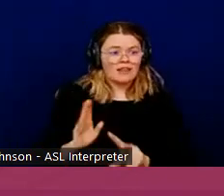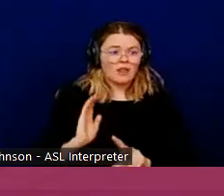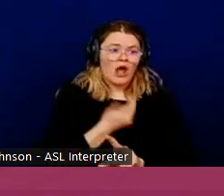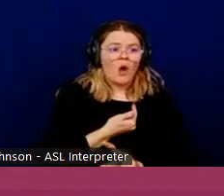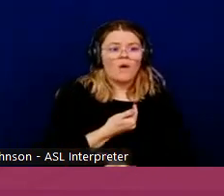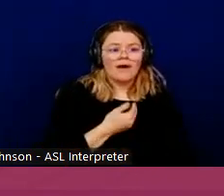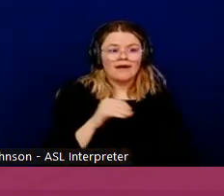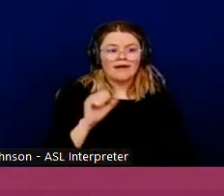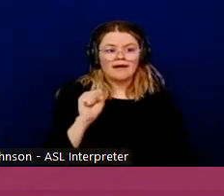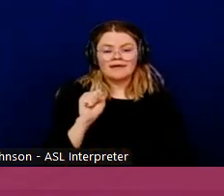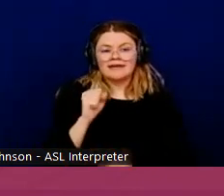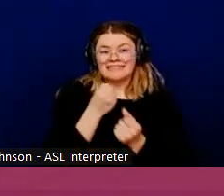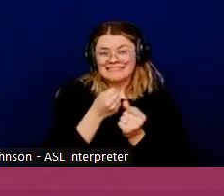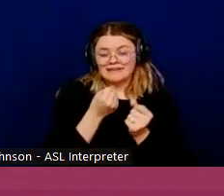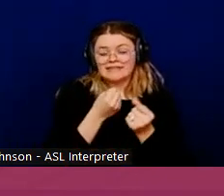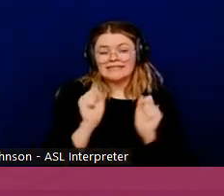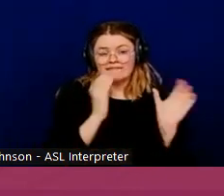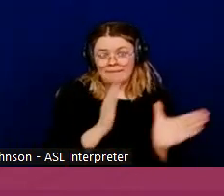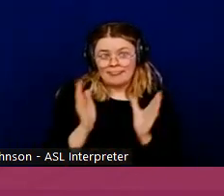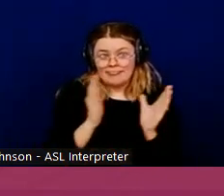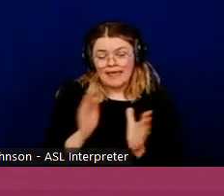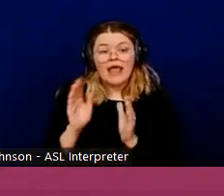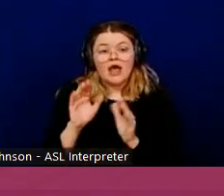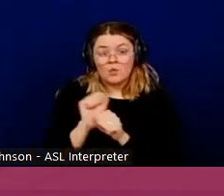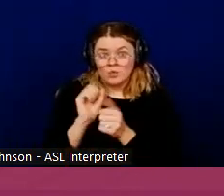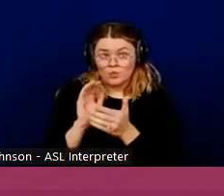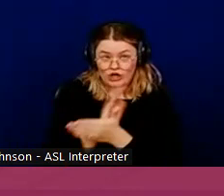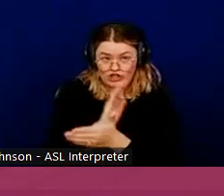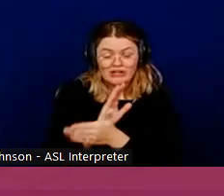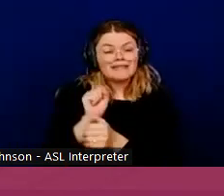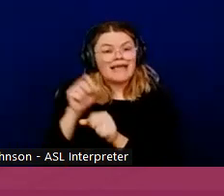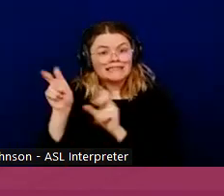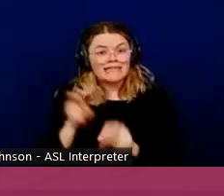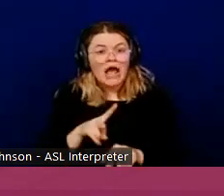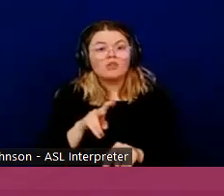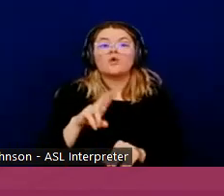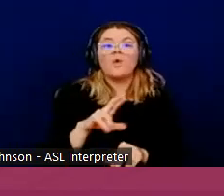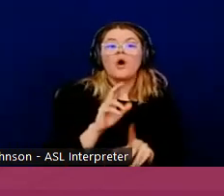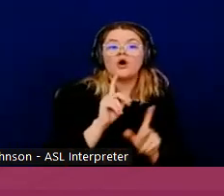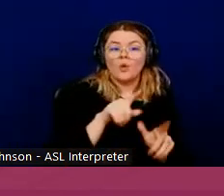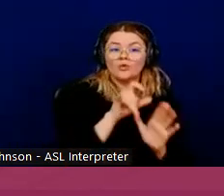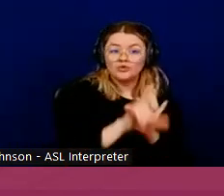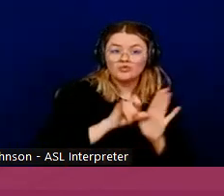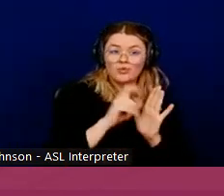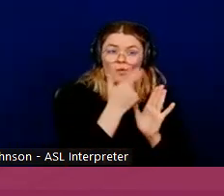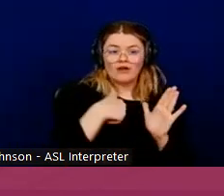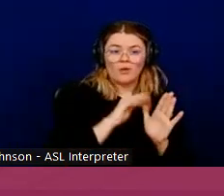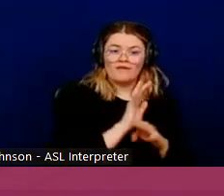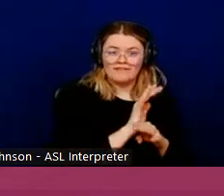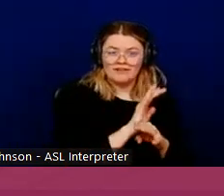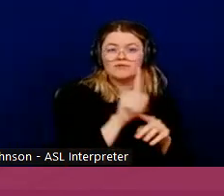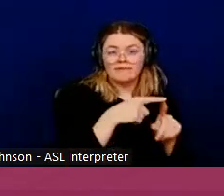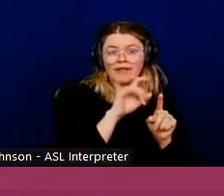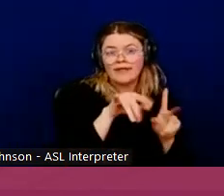worksheet and watching our safety plan webinars on our YouTube channel at Women's Advocates. Both of these